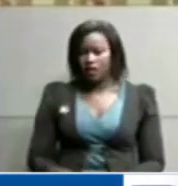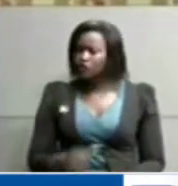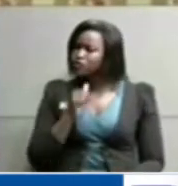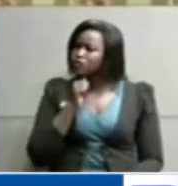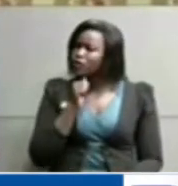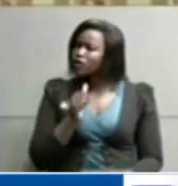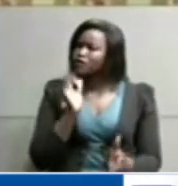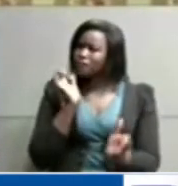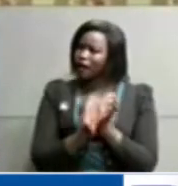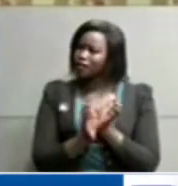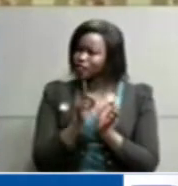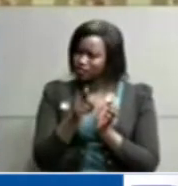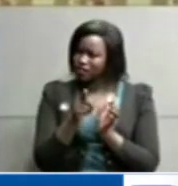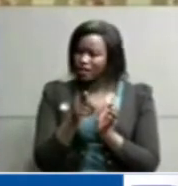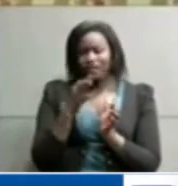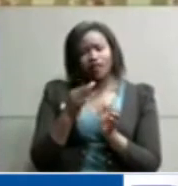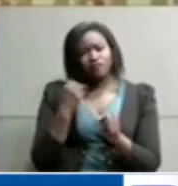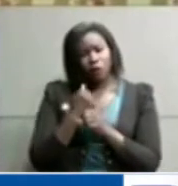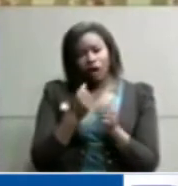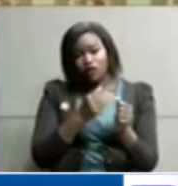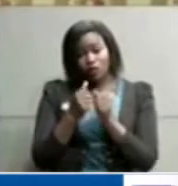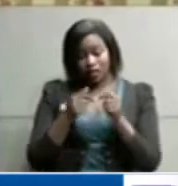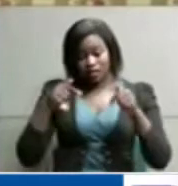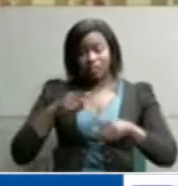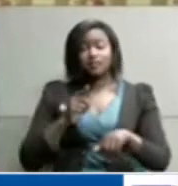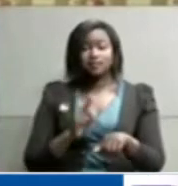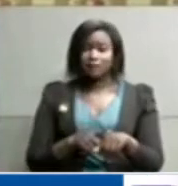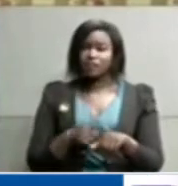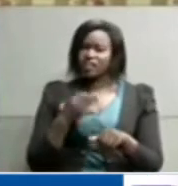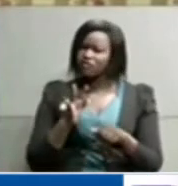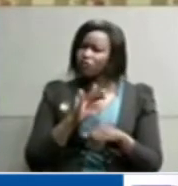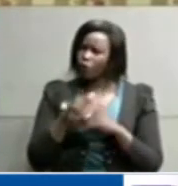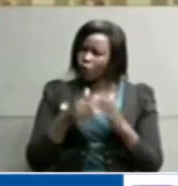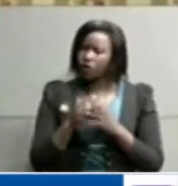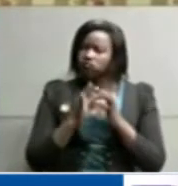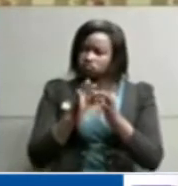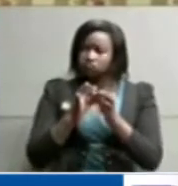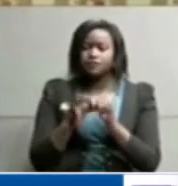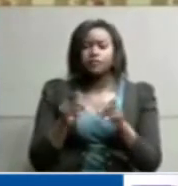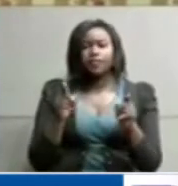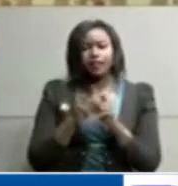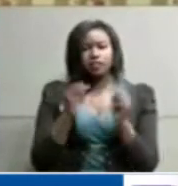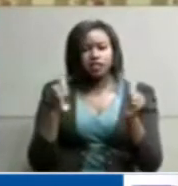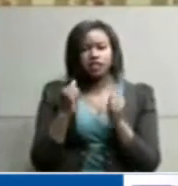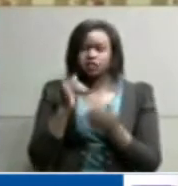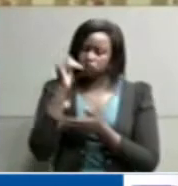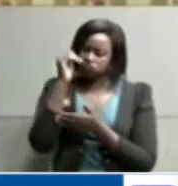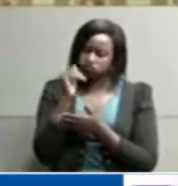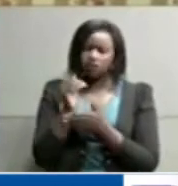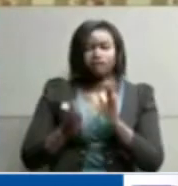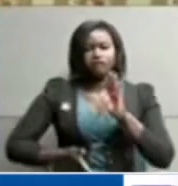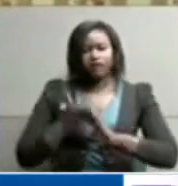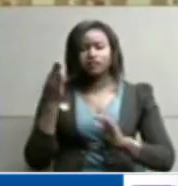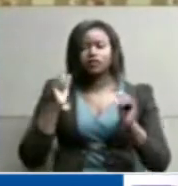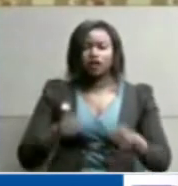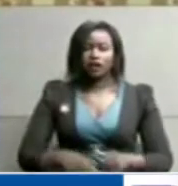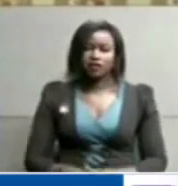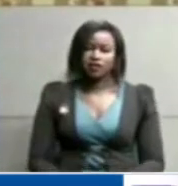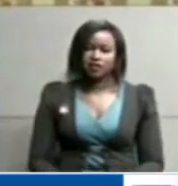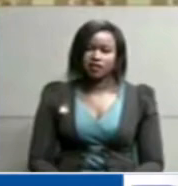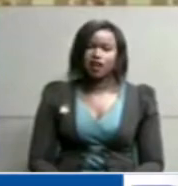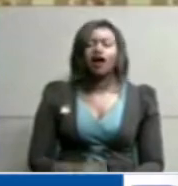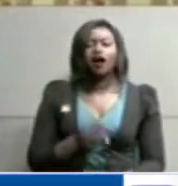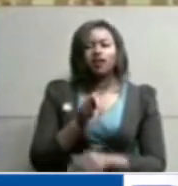you. If we work together during this season, we will bring down the epidemic very, very fast. Then we'll go back to our